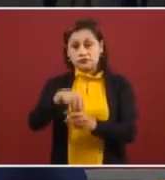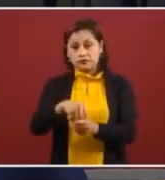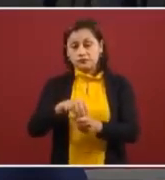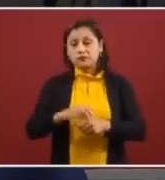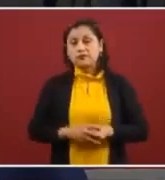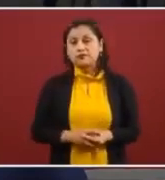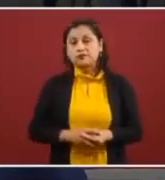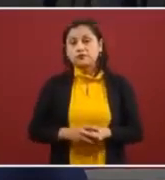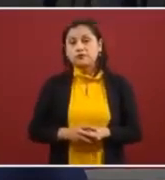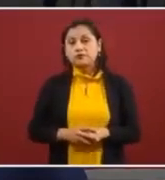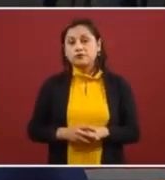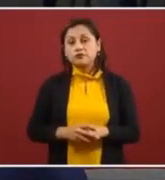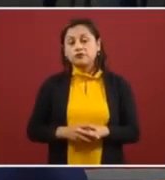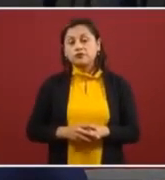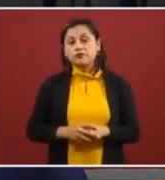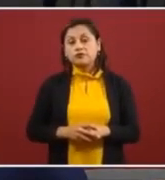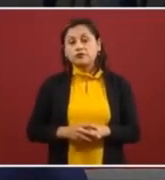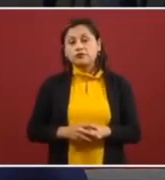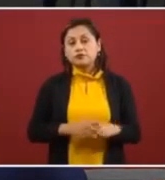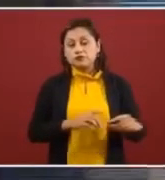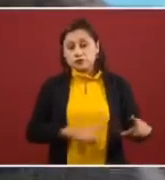Okay.